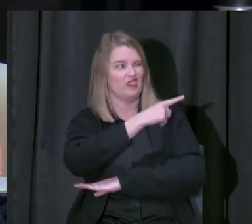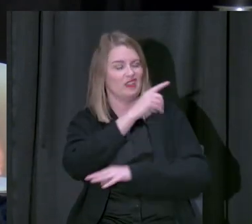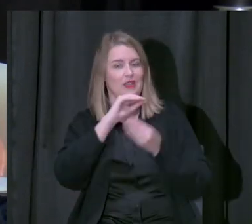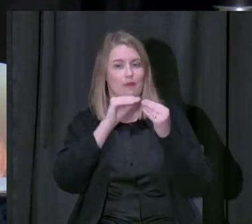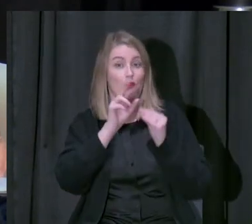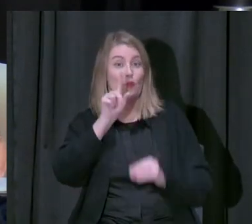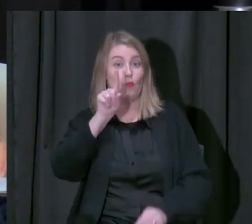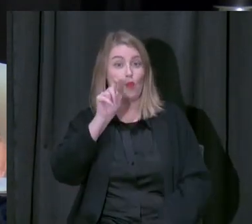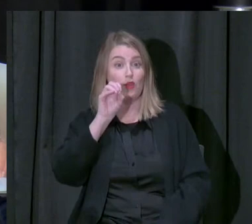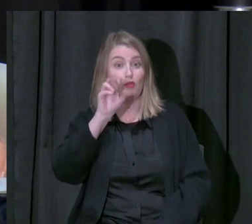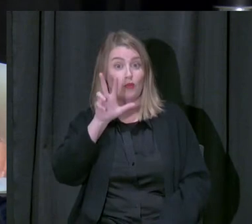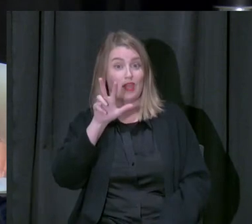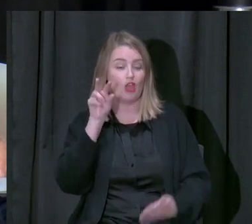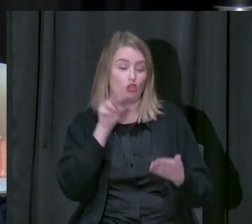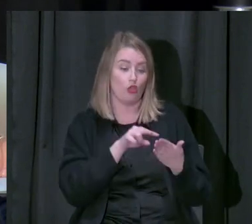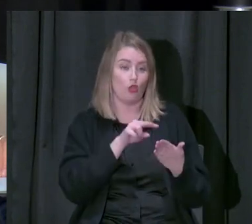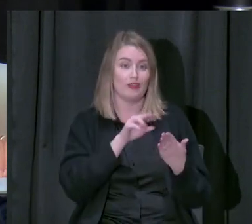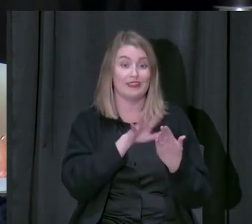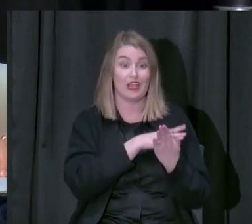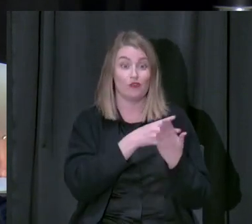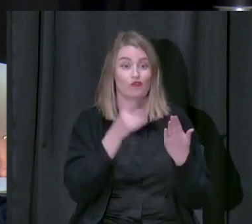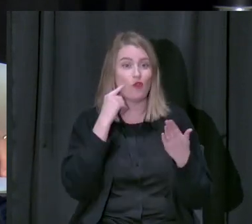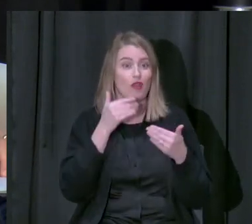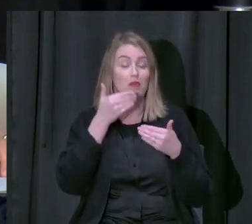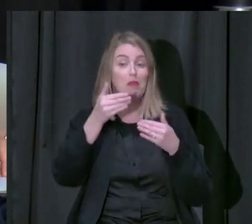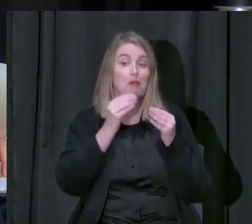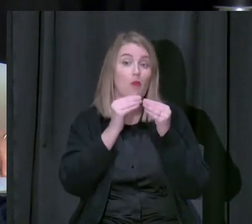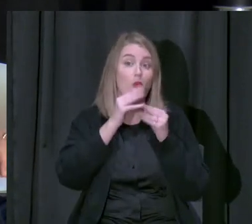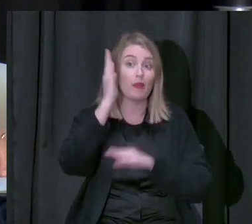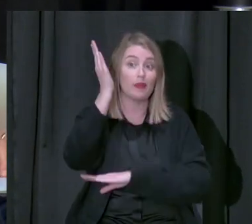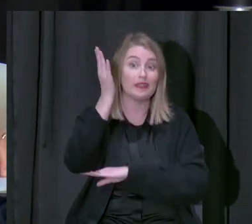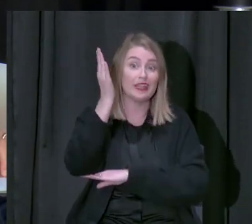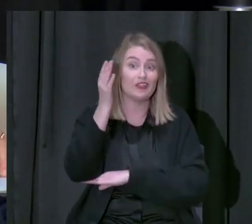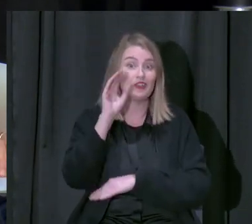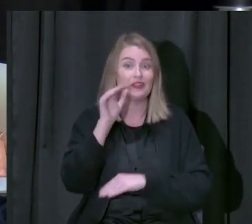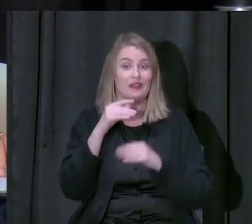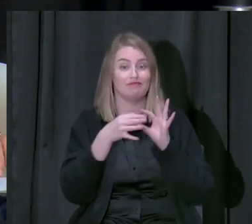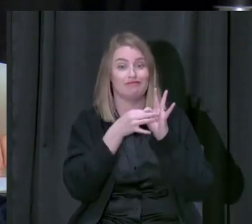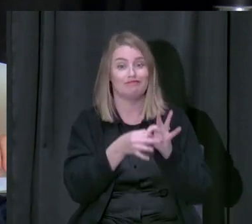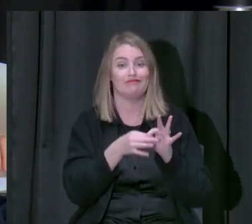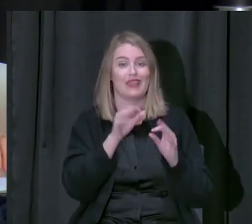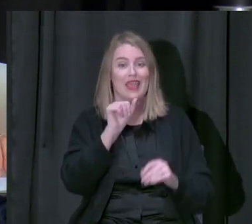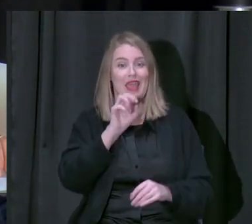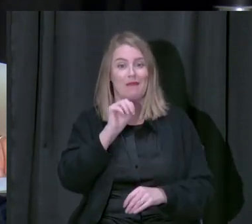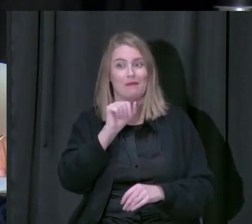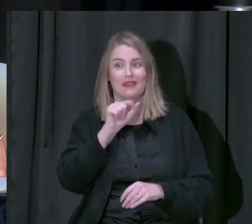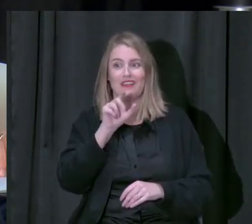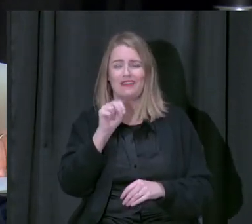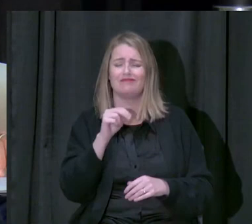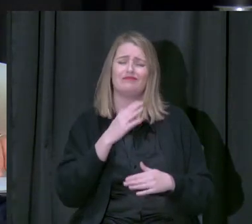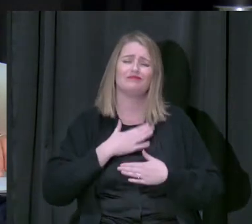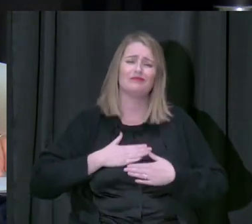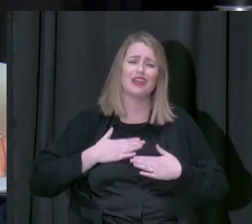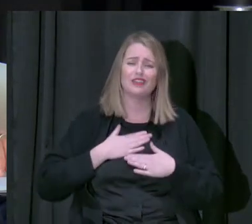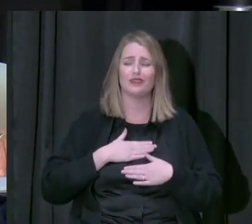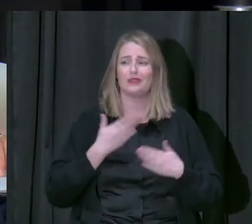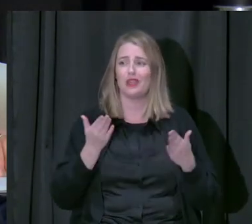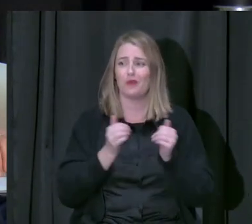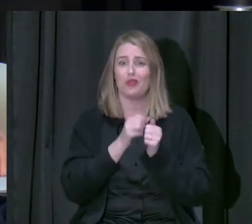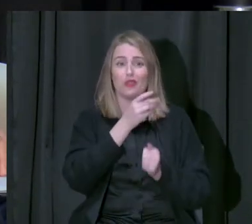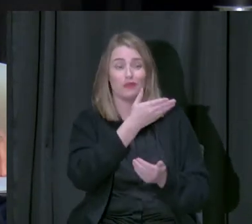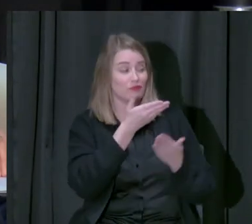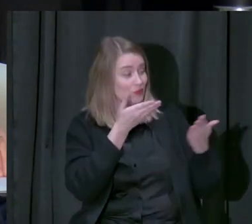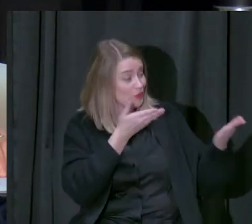the CSUN schedule for other Amazon presentations. And it is just such a pleasure to have been here with you,